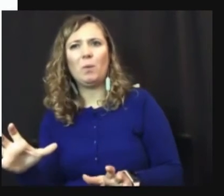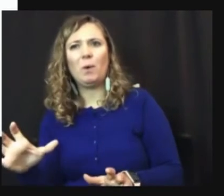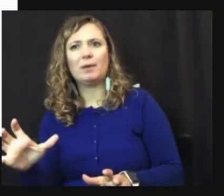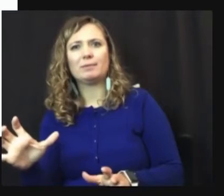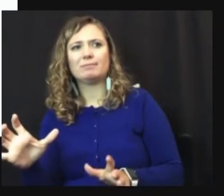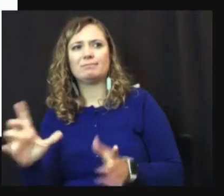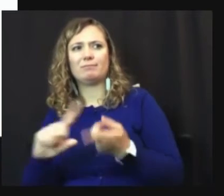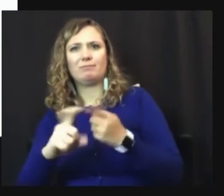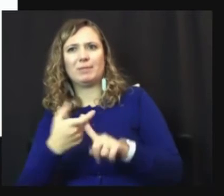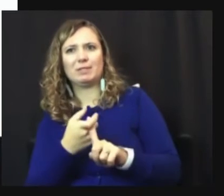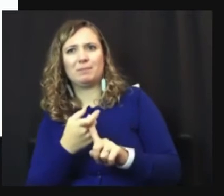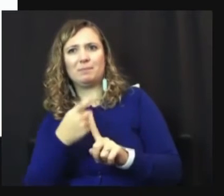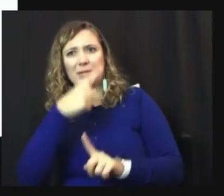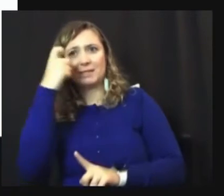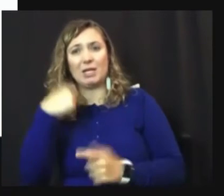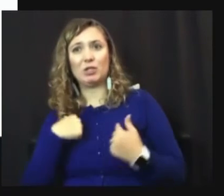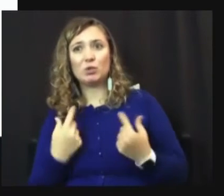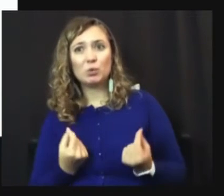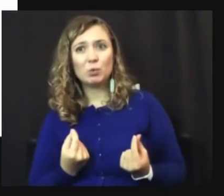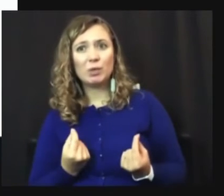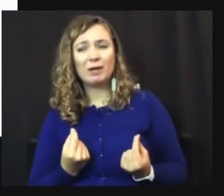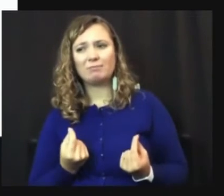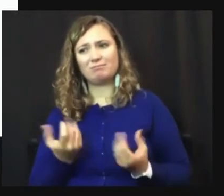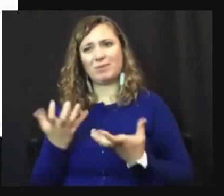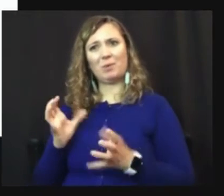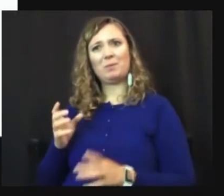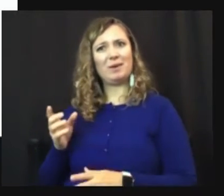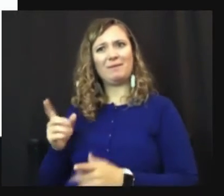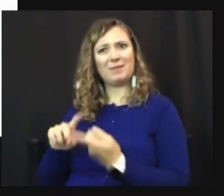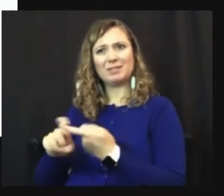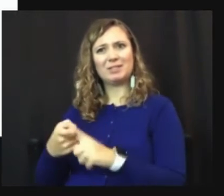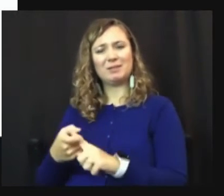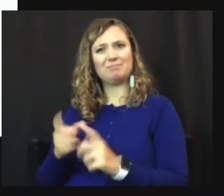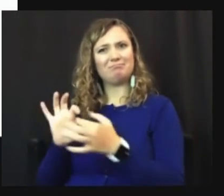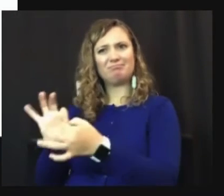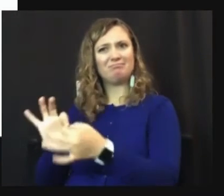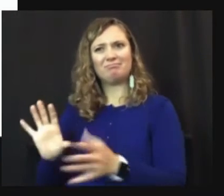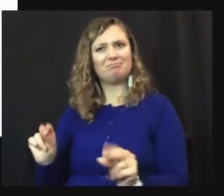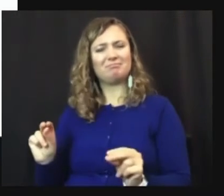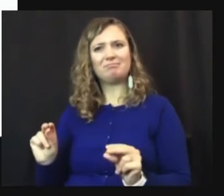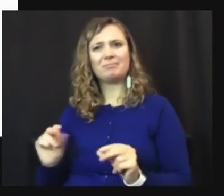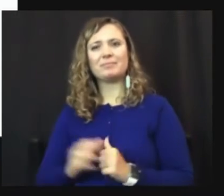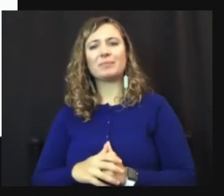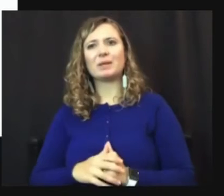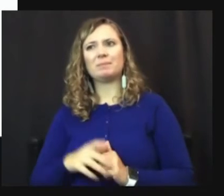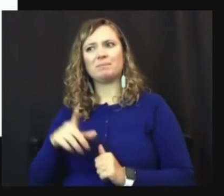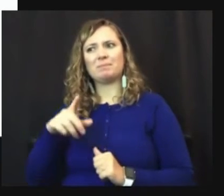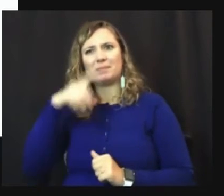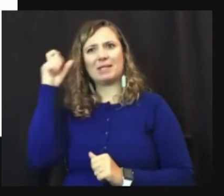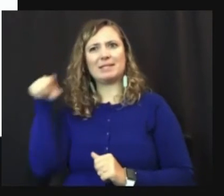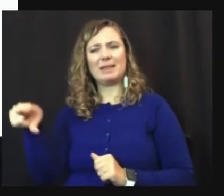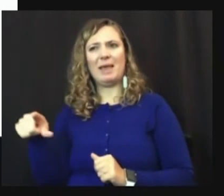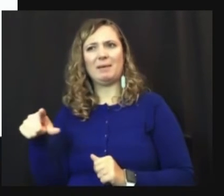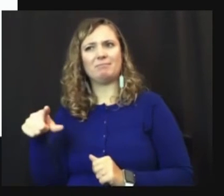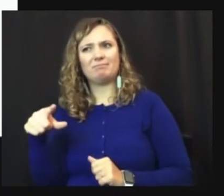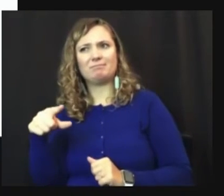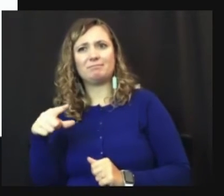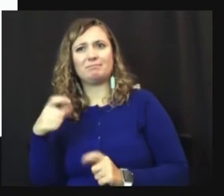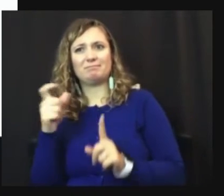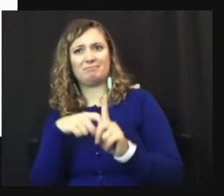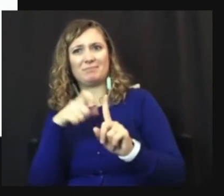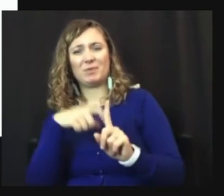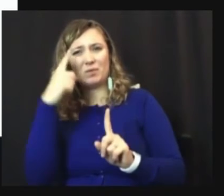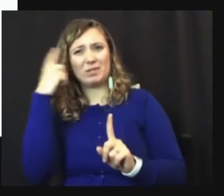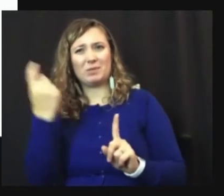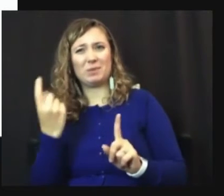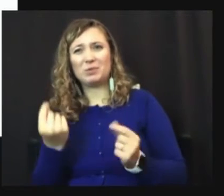their friend because they're a kind of person that makes fun of people for self regulating and by tapping their chest. Of